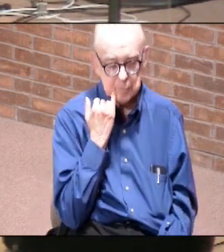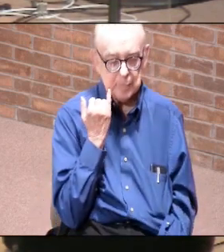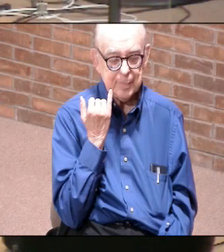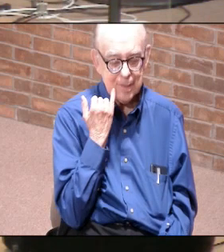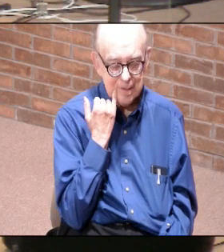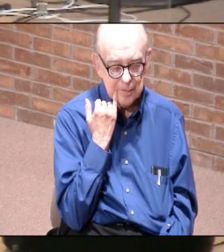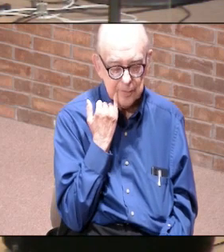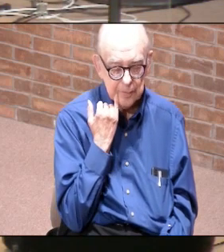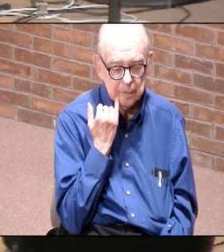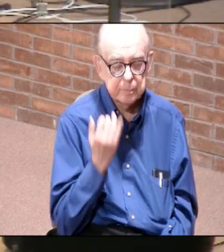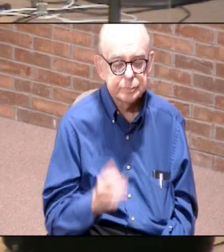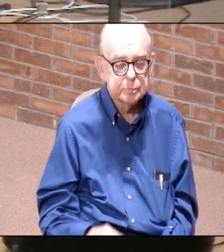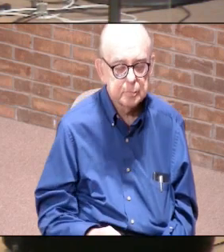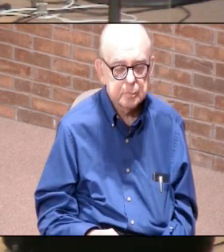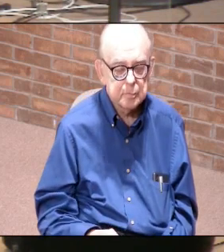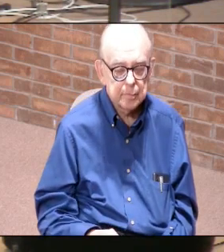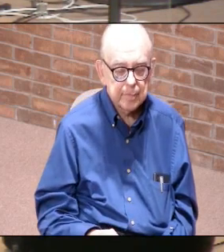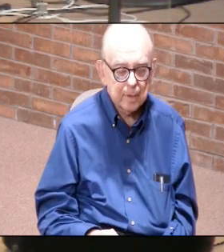If